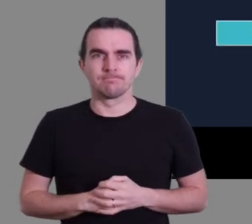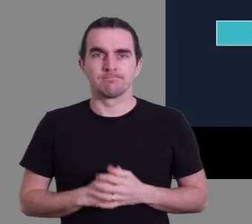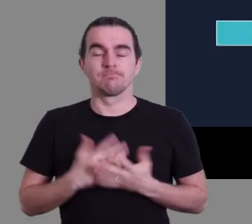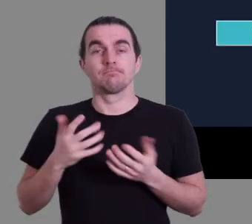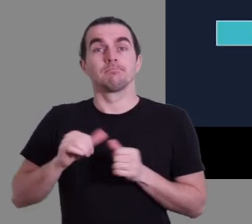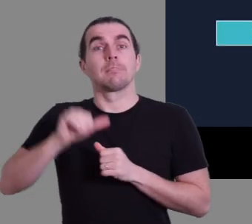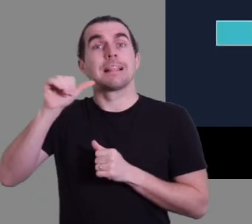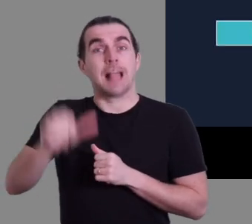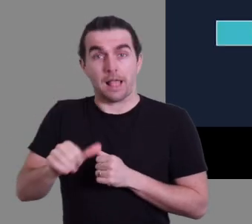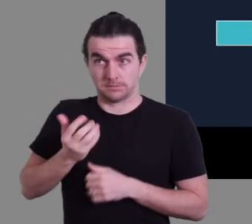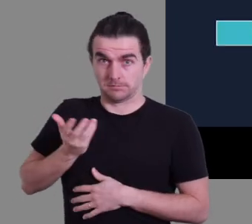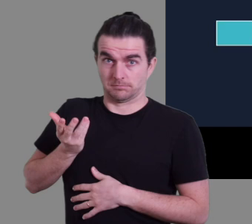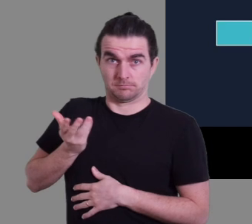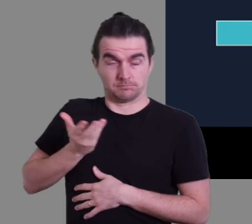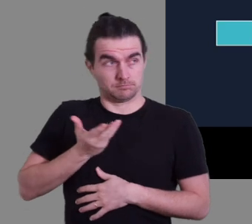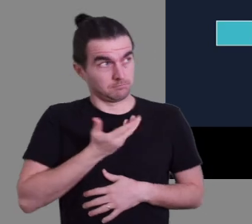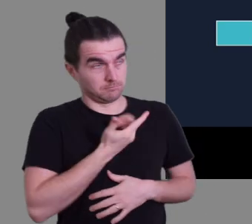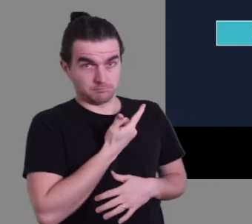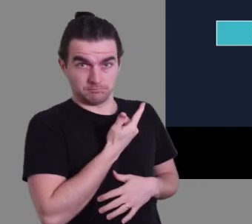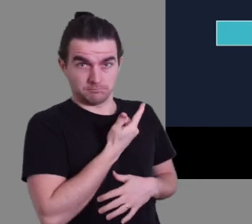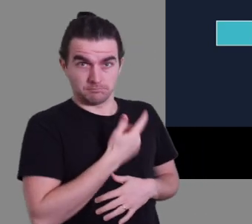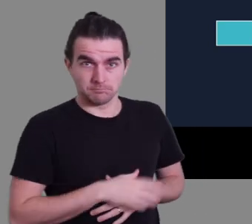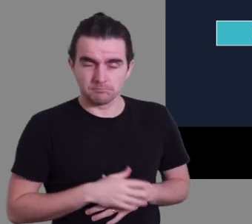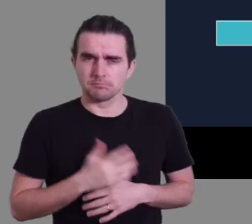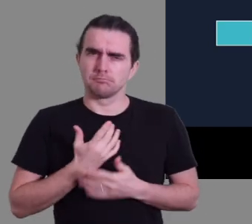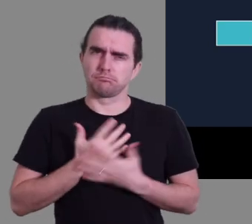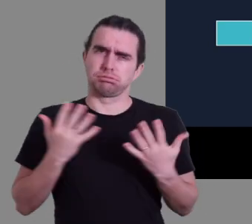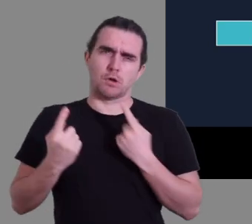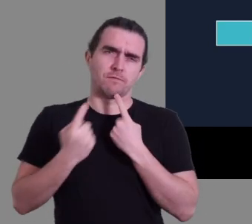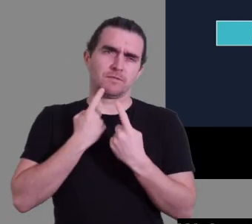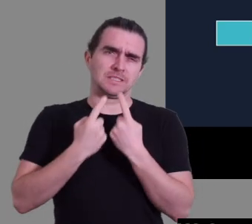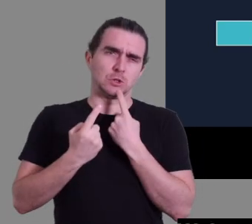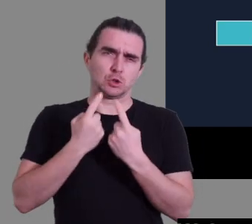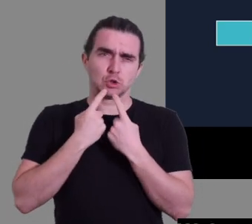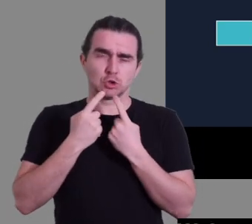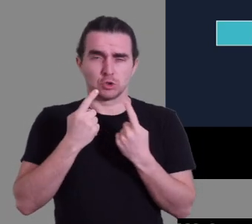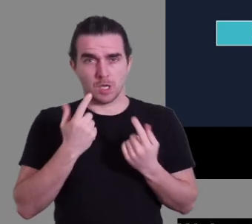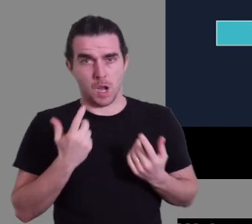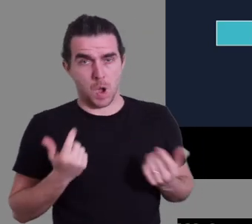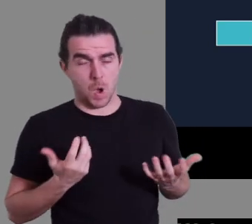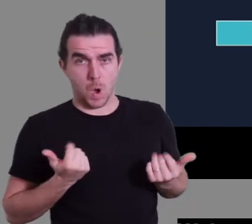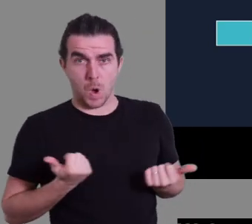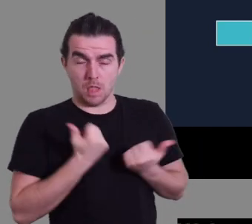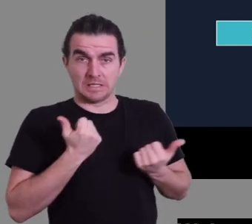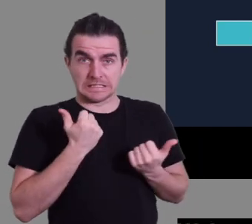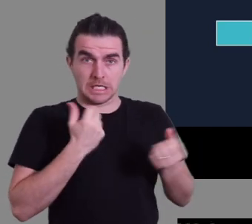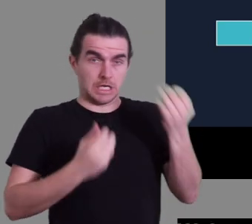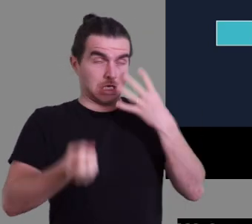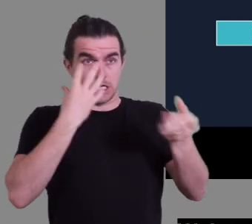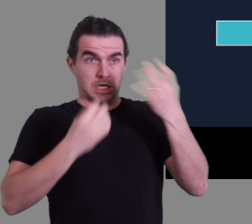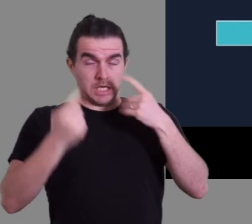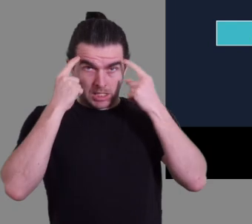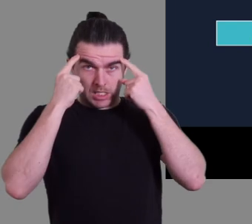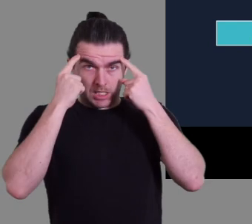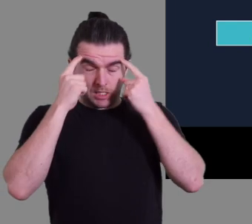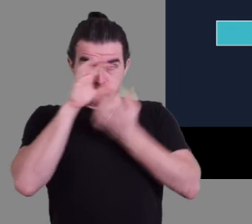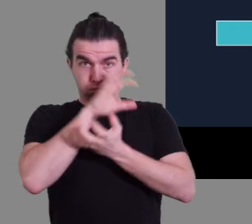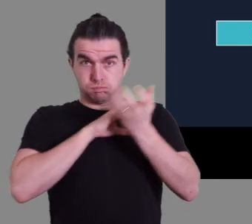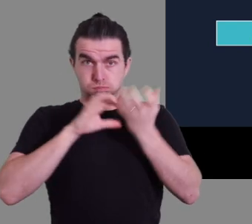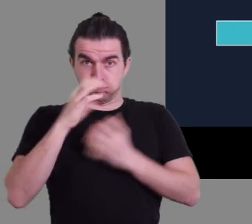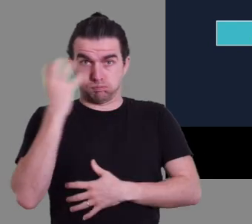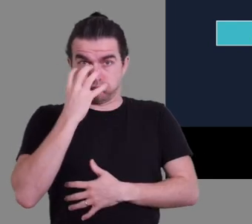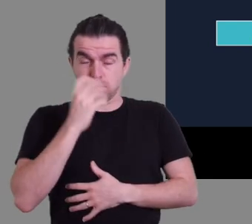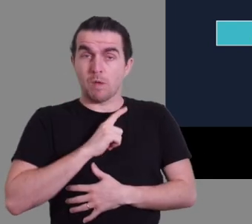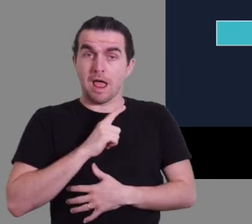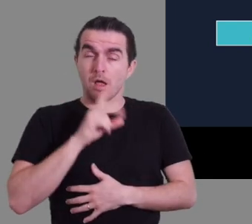And then the next thing really is we get a lot of information. We've got a lot of it already swimming around our heads, but we're watching the